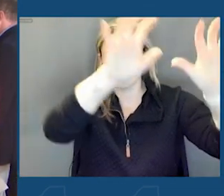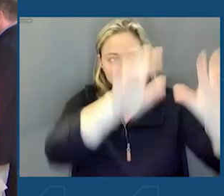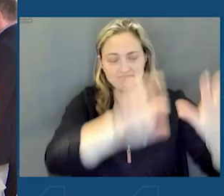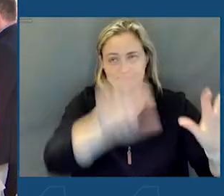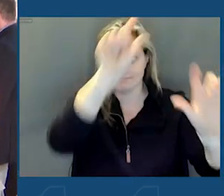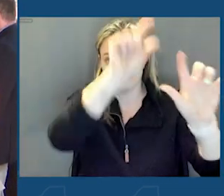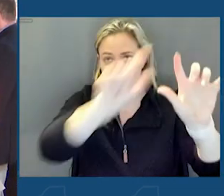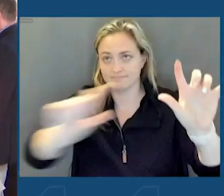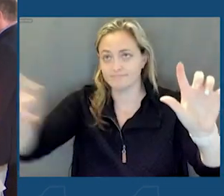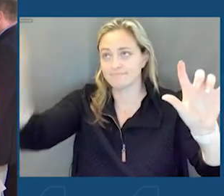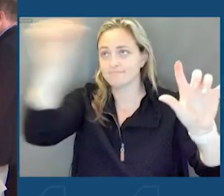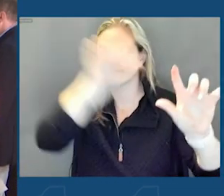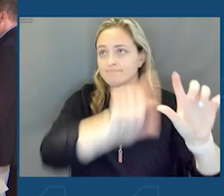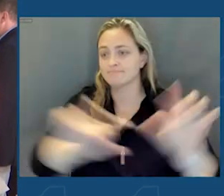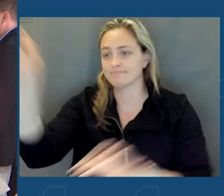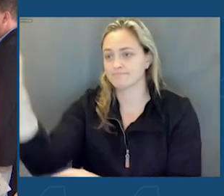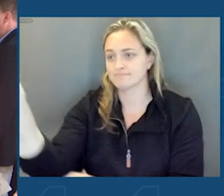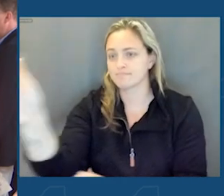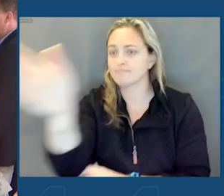star-spangled